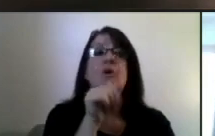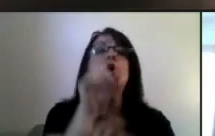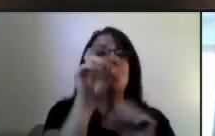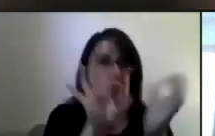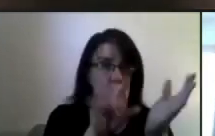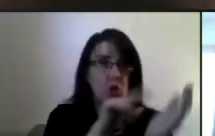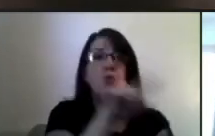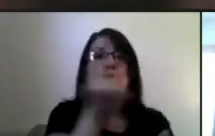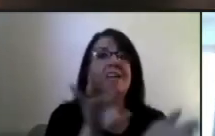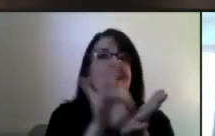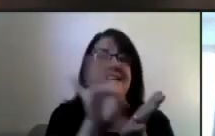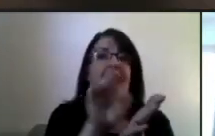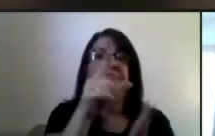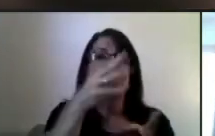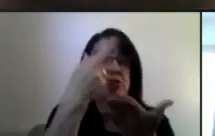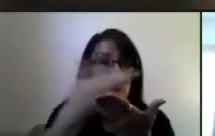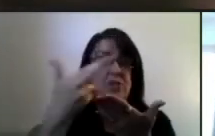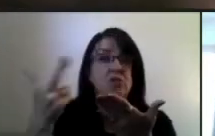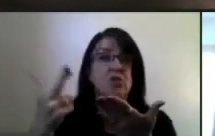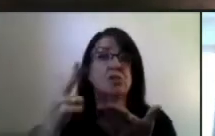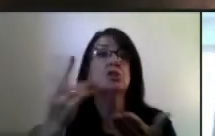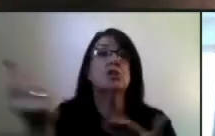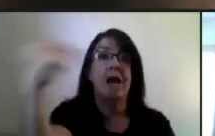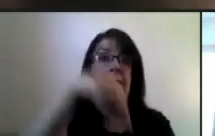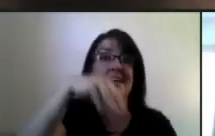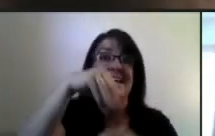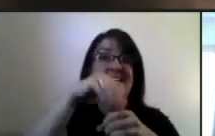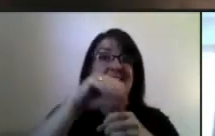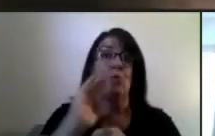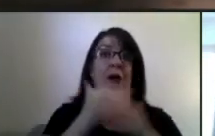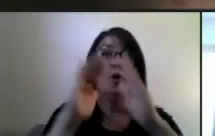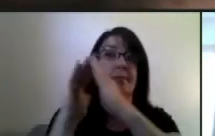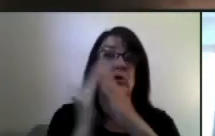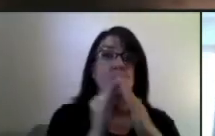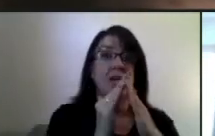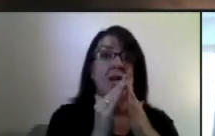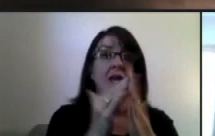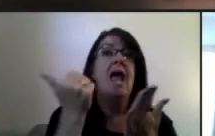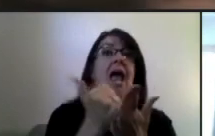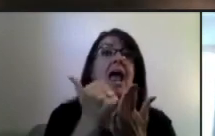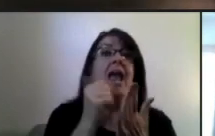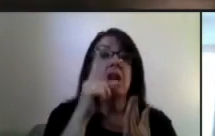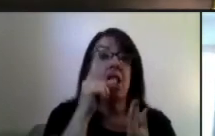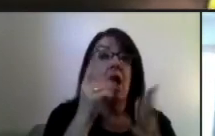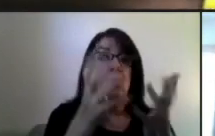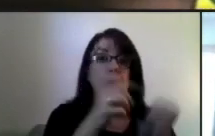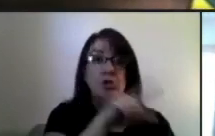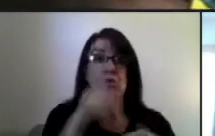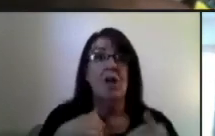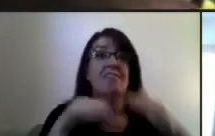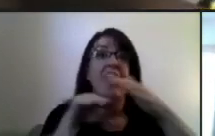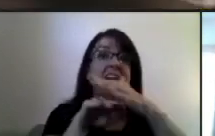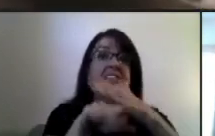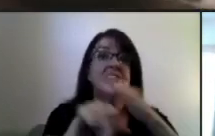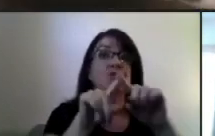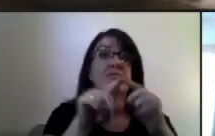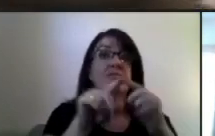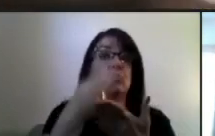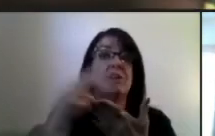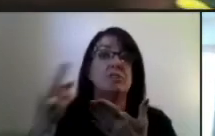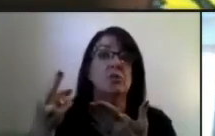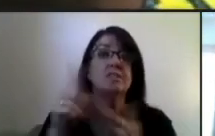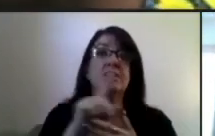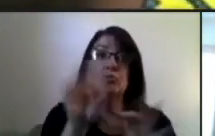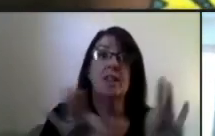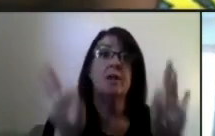because these resources are going into our communities, are gonna help us have access to language access services, for example, and so on and so